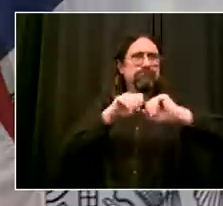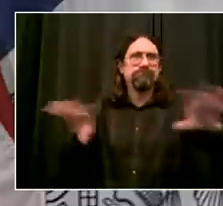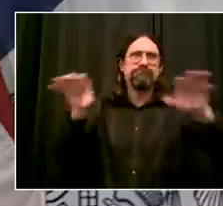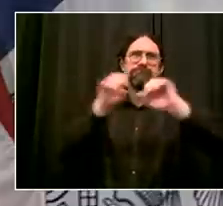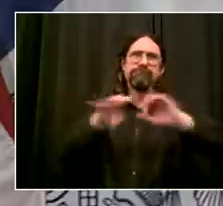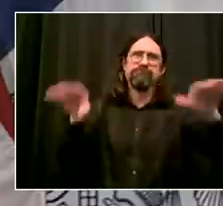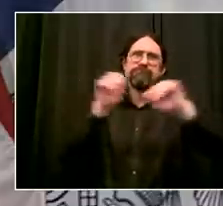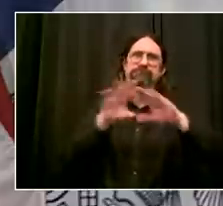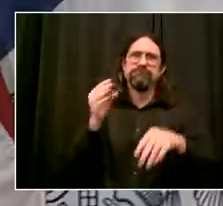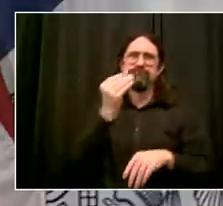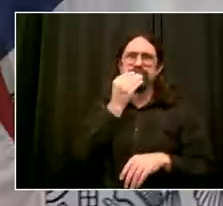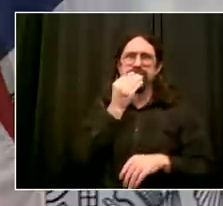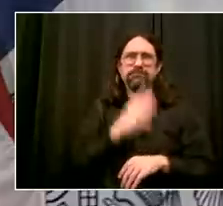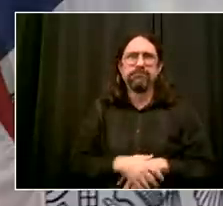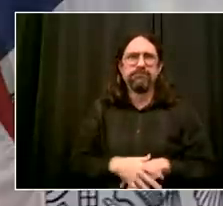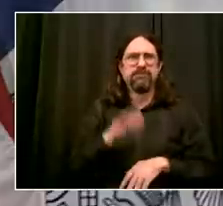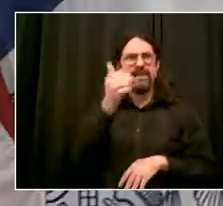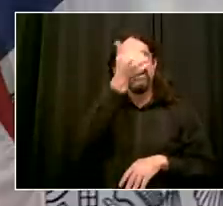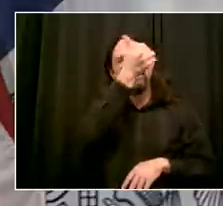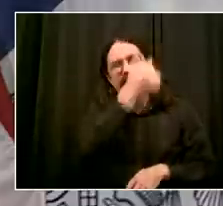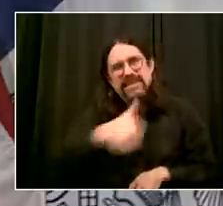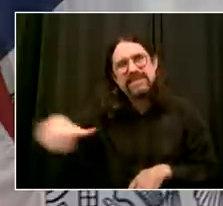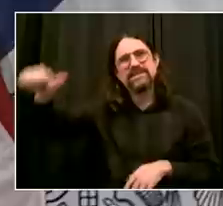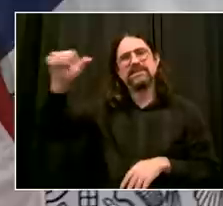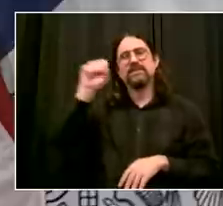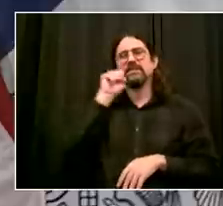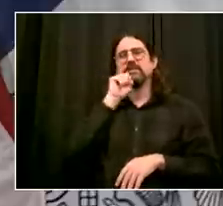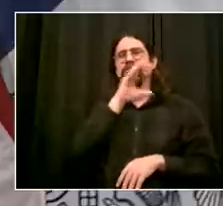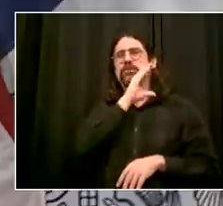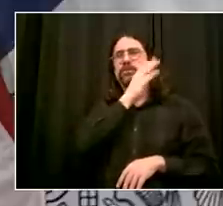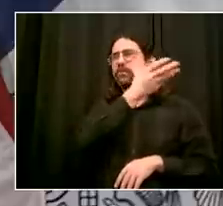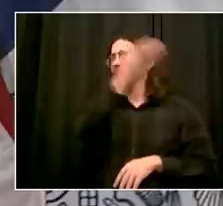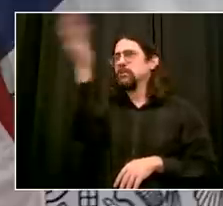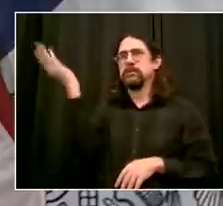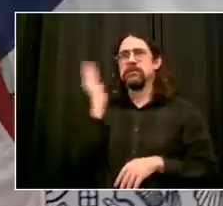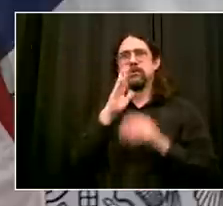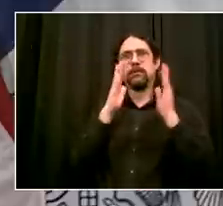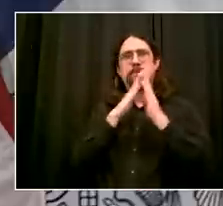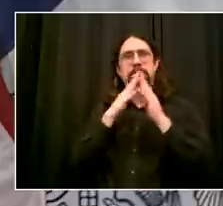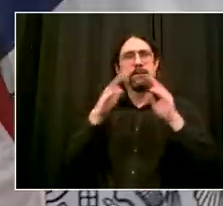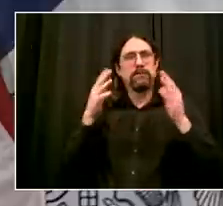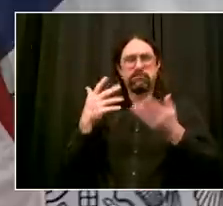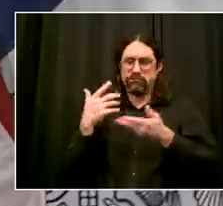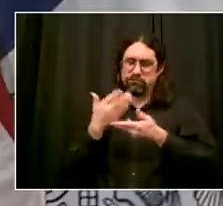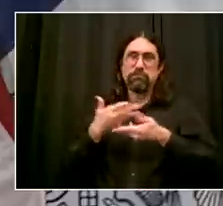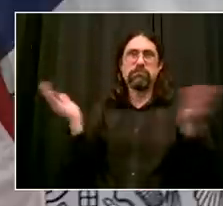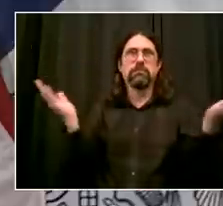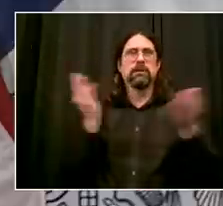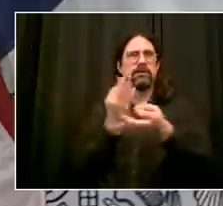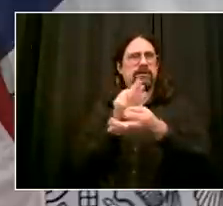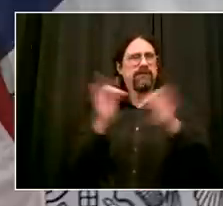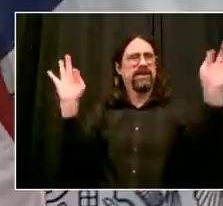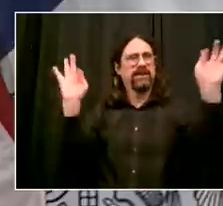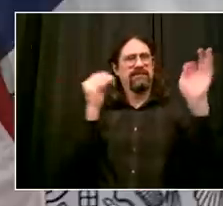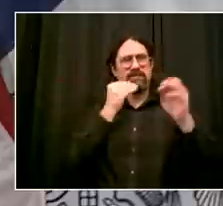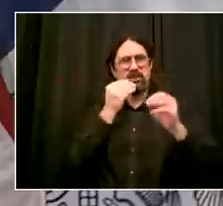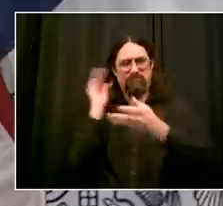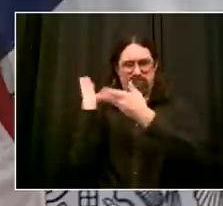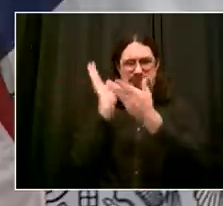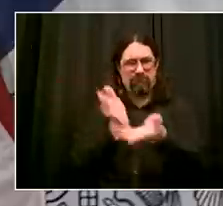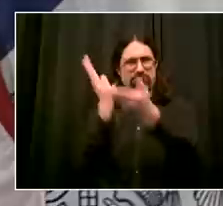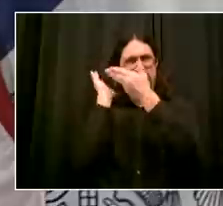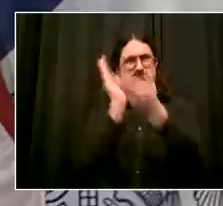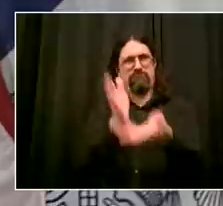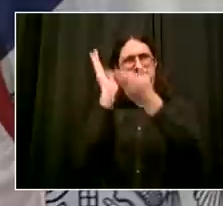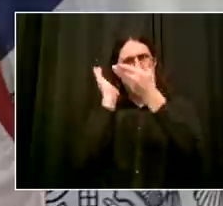will do that for them for free. All they have to do is call 311. That has been from the very beginning of this crisis. I've said we will not let any